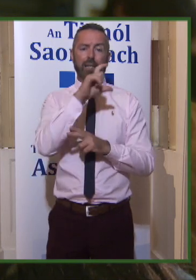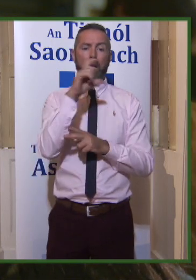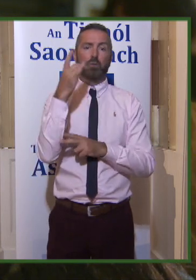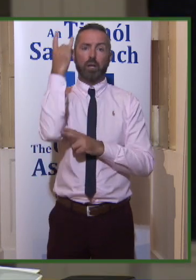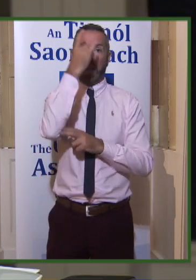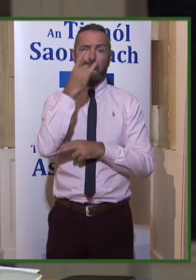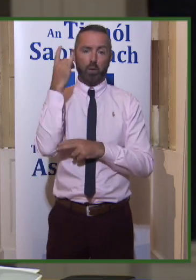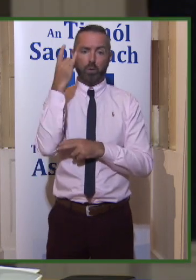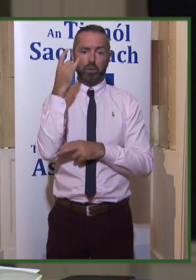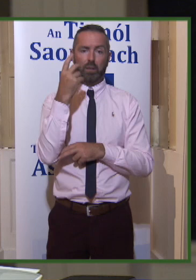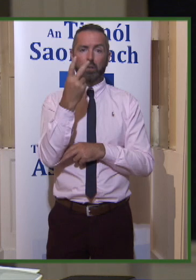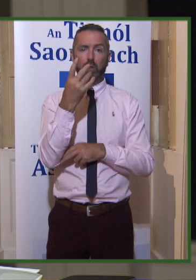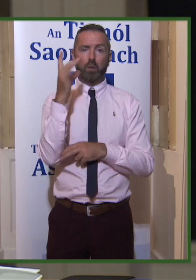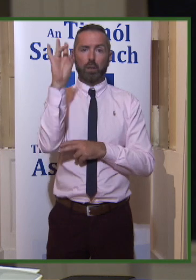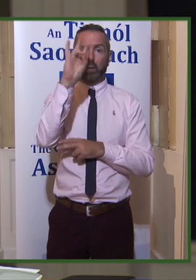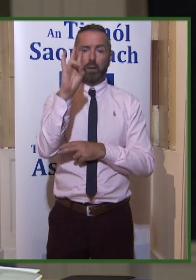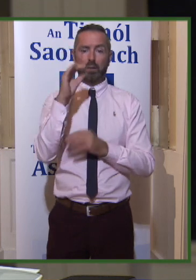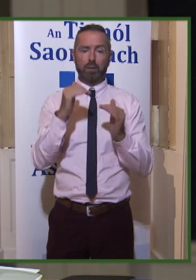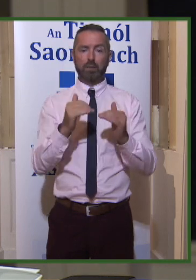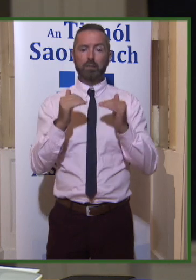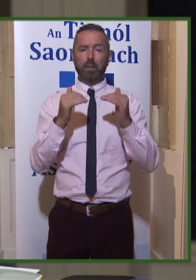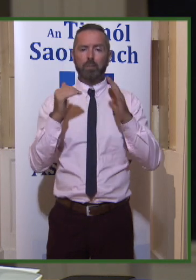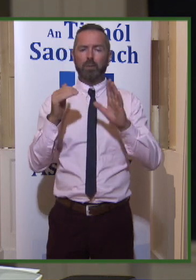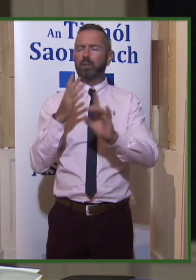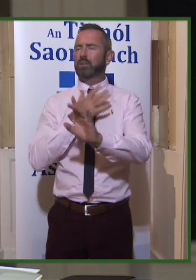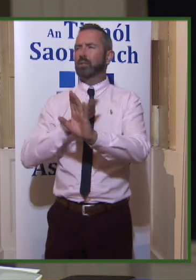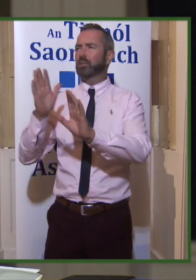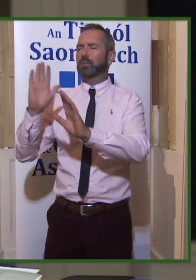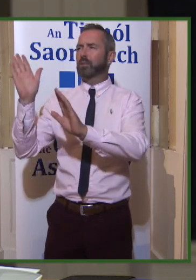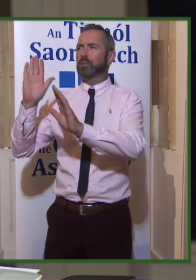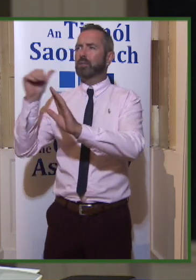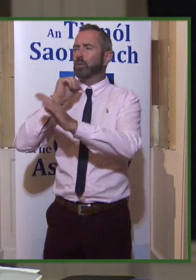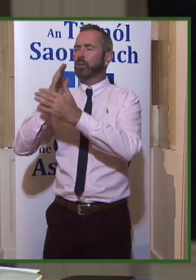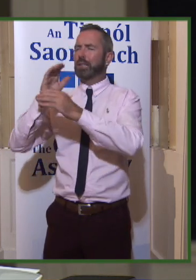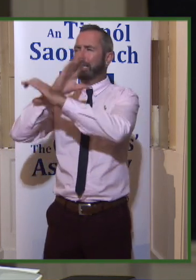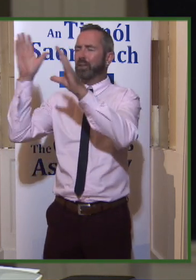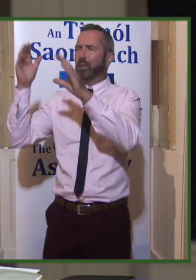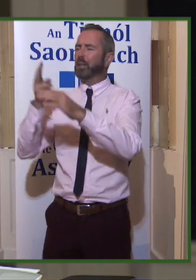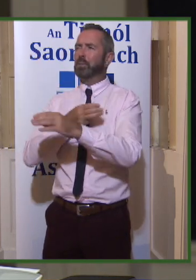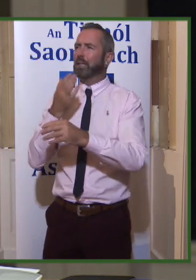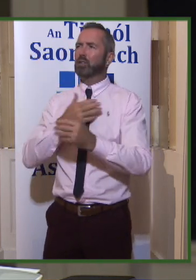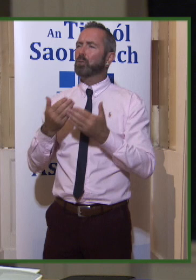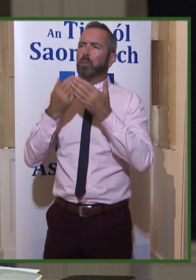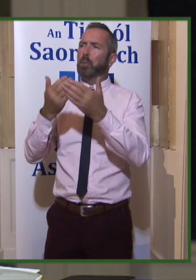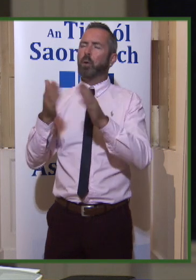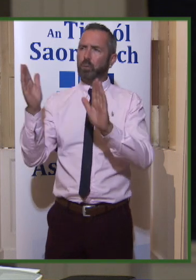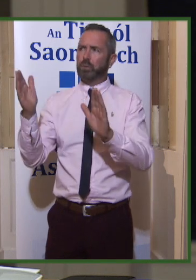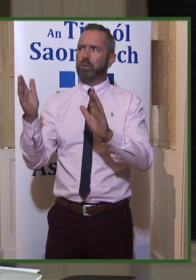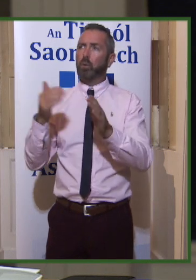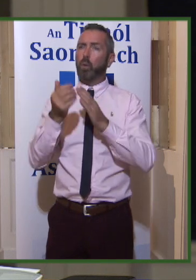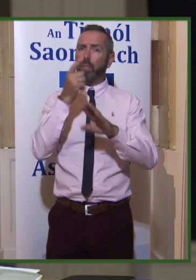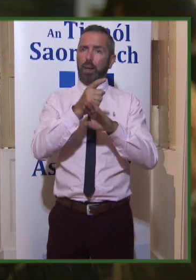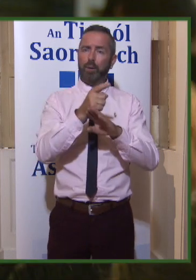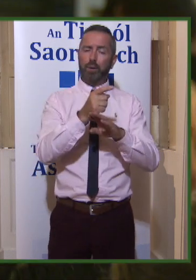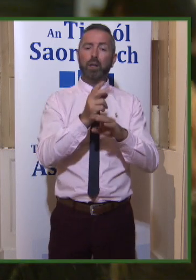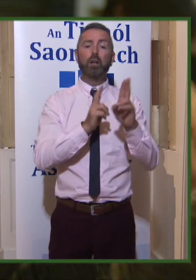hours, 2 questions above, there's No, only. we didn't catch the first one. your first Okay, one. so- Can you just propose the current text and the So amended should text?